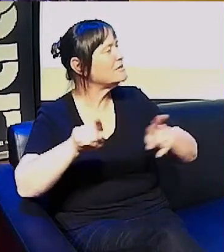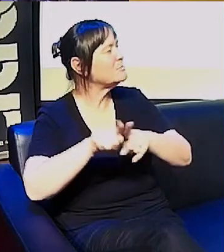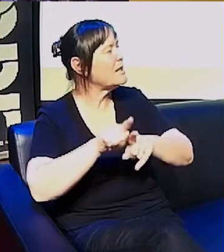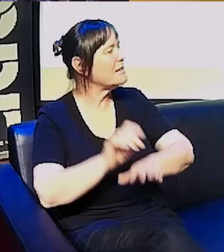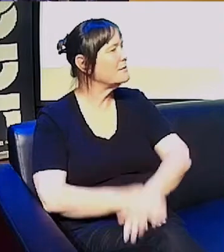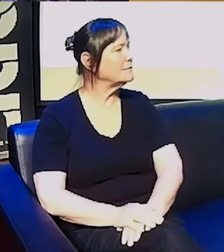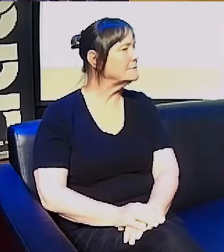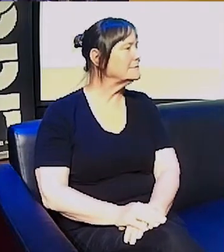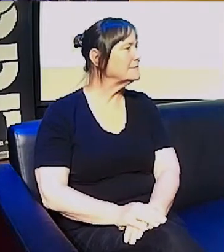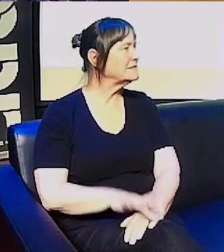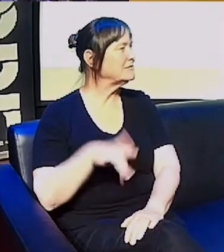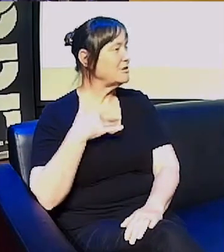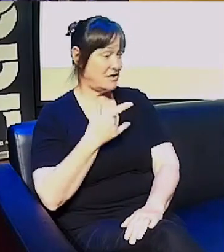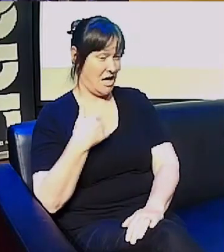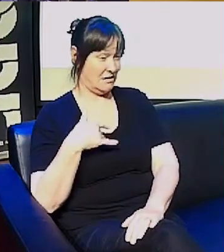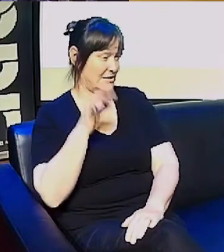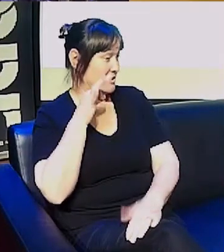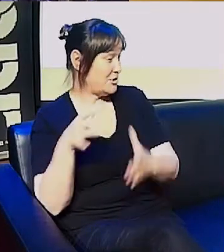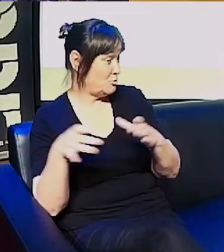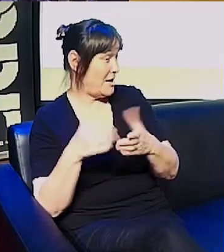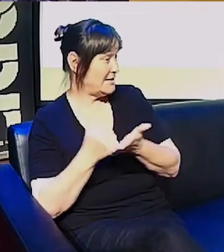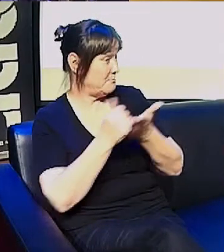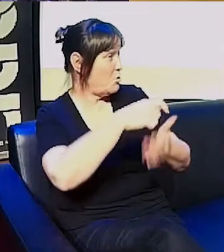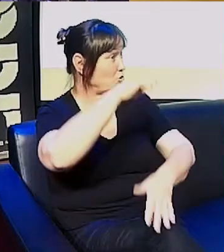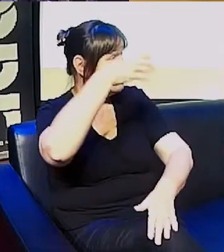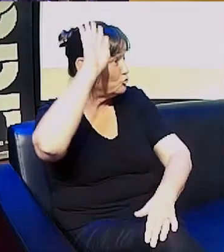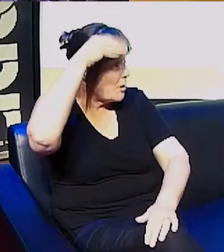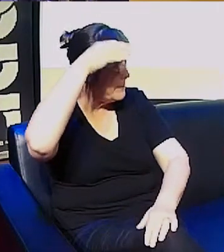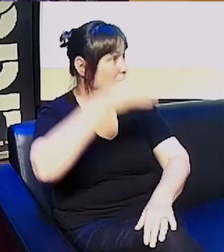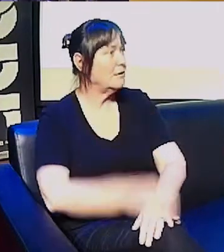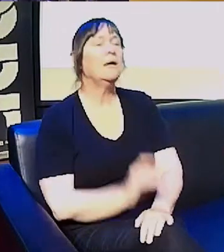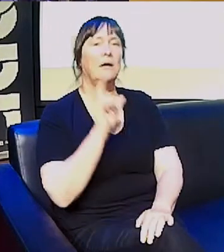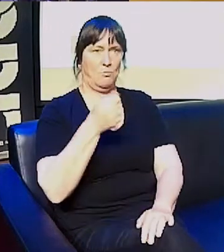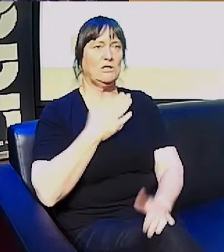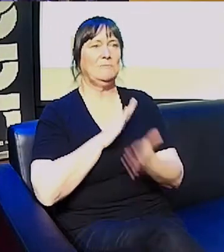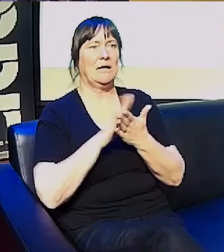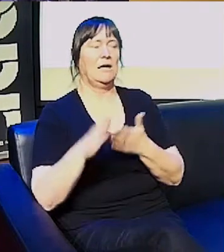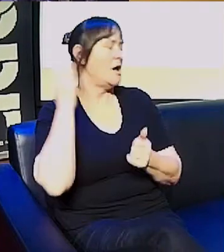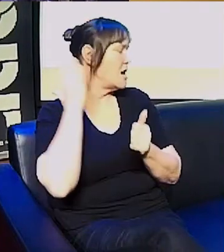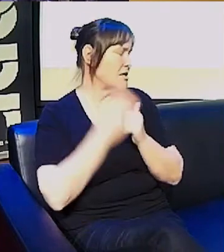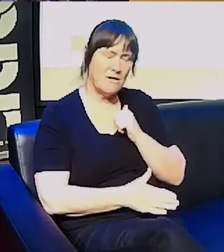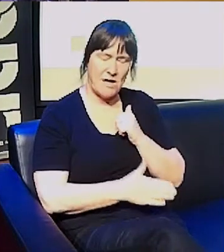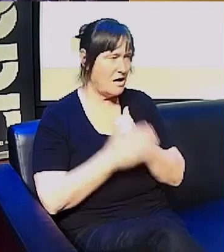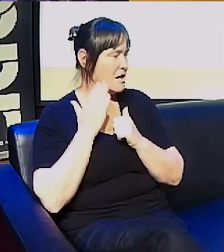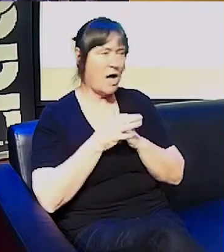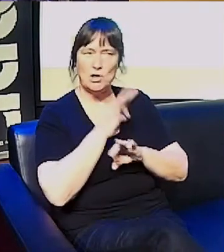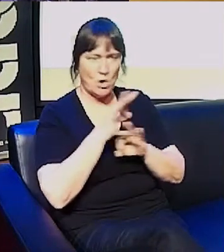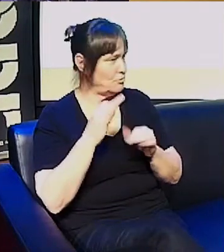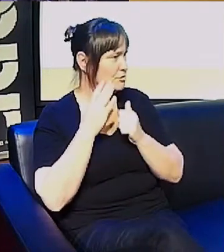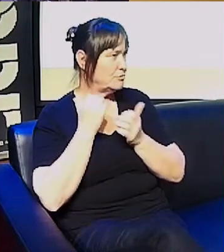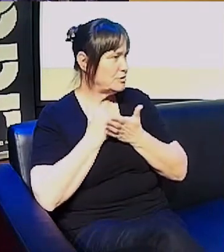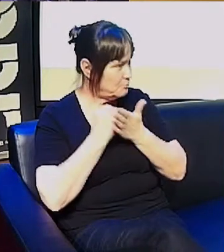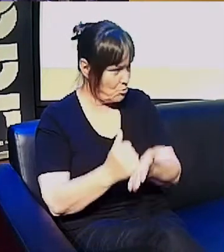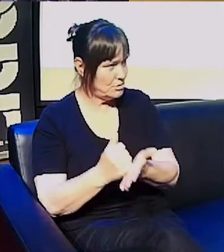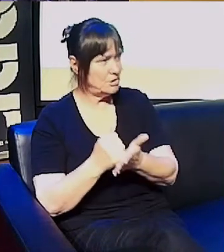of sort of Trumpian support. Yes, so I want to make it very clear, I do not support Donald Trump. I never would support his policies, and I am absolutely behind Joe